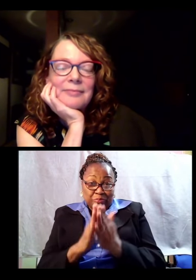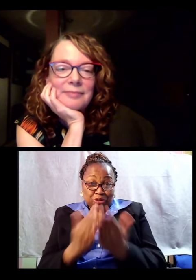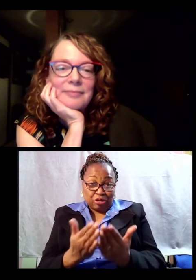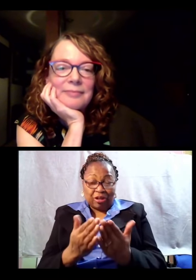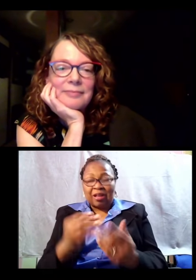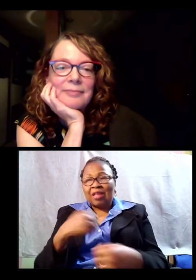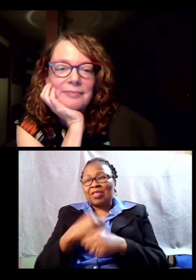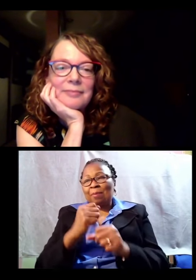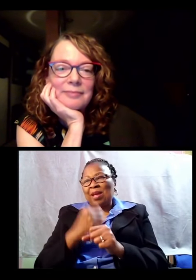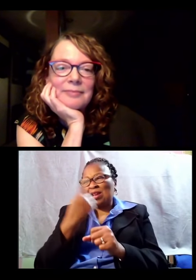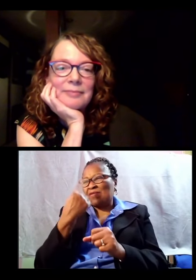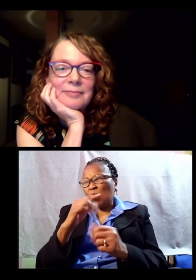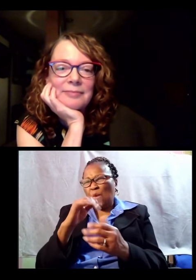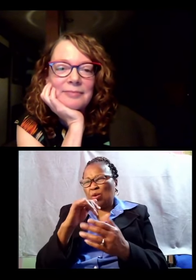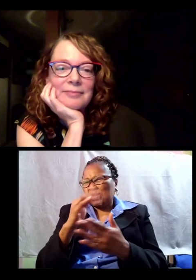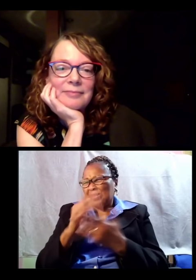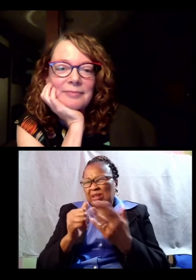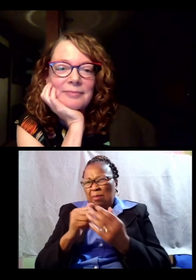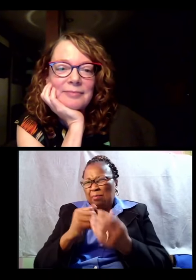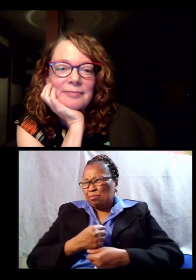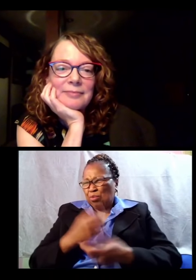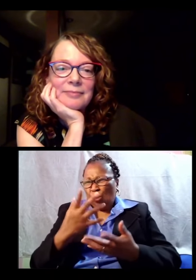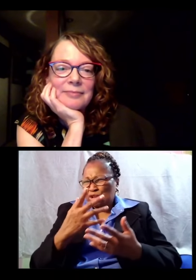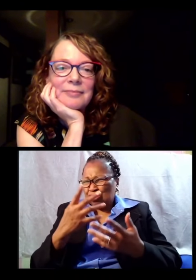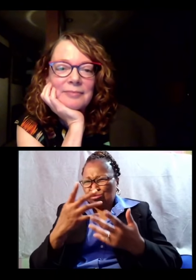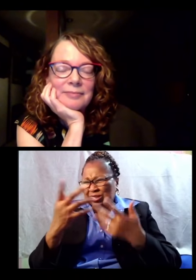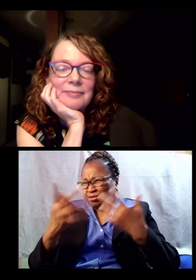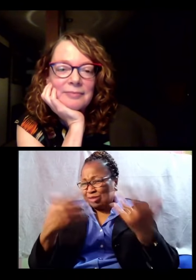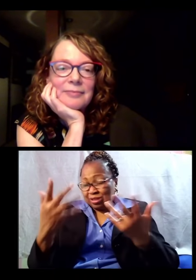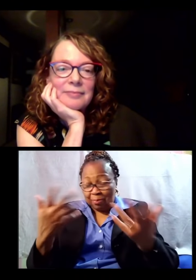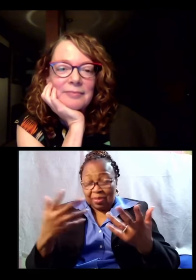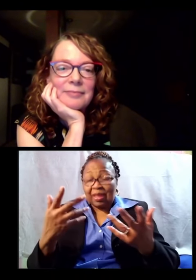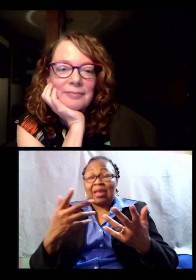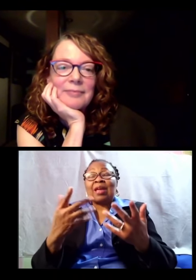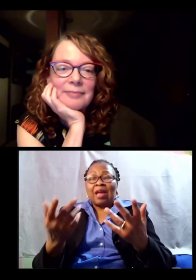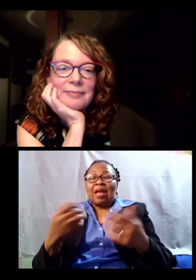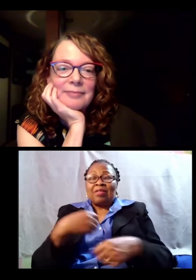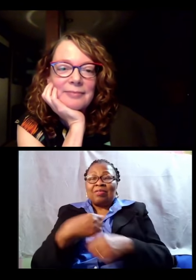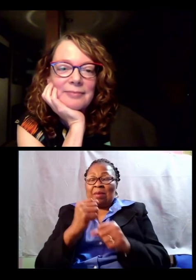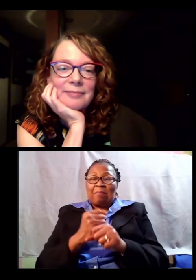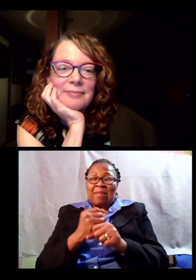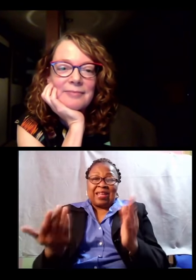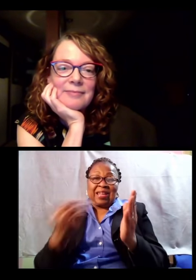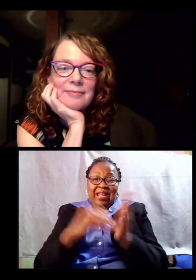sum, and it's since, of course, it's had a remake, but the original is better.